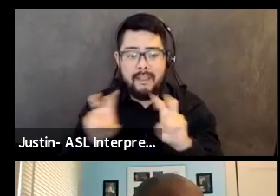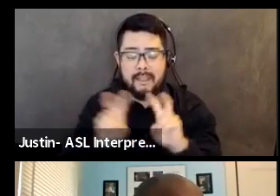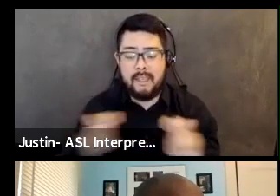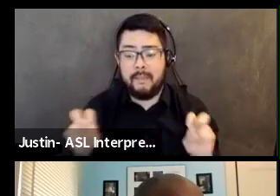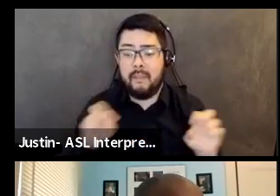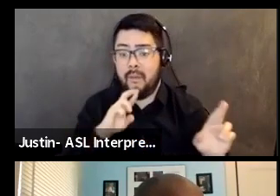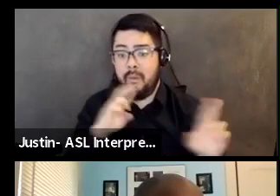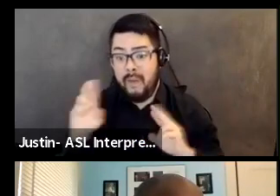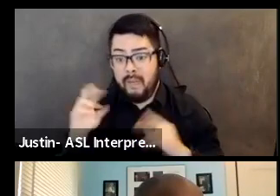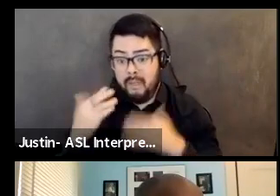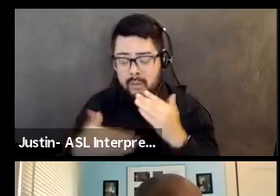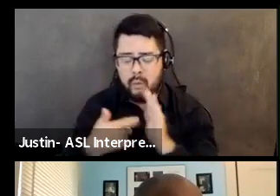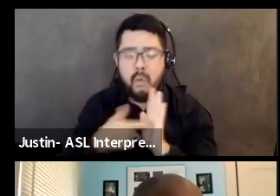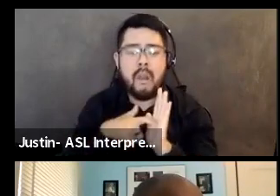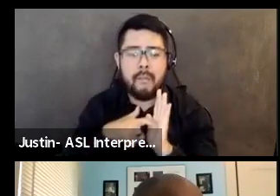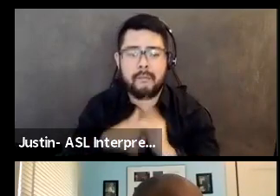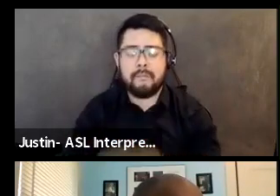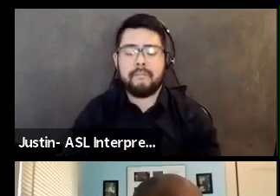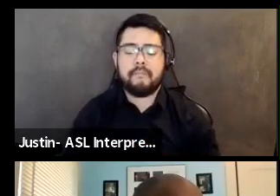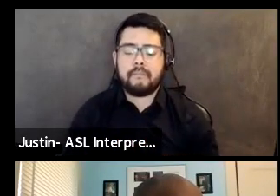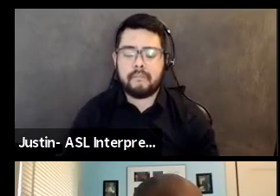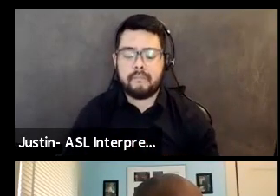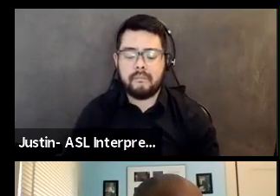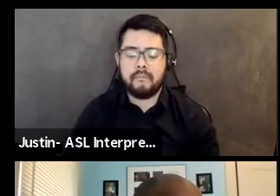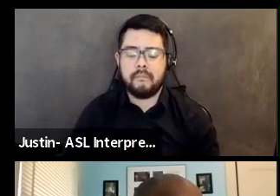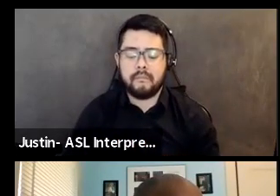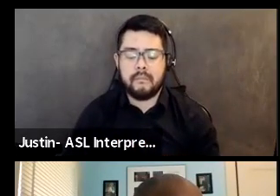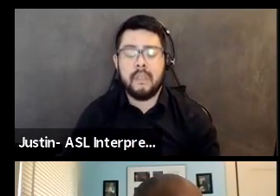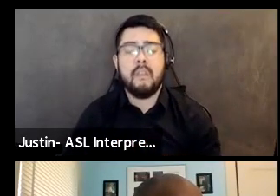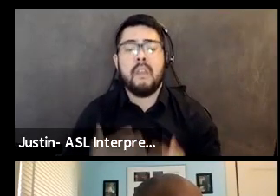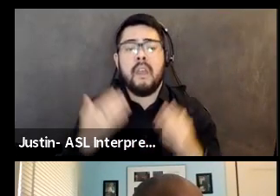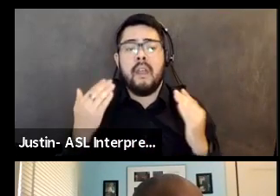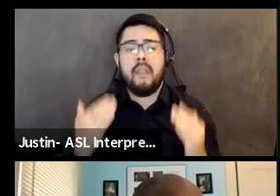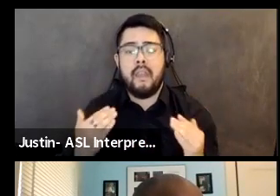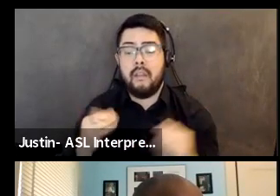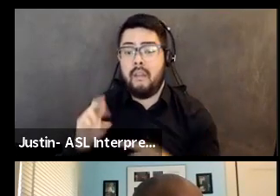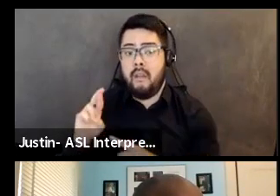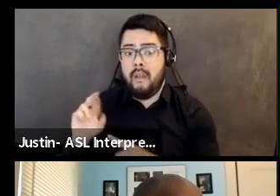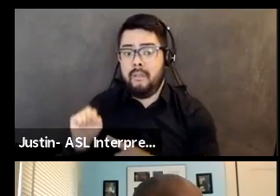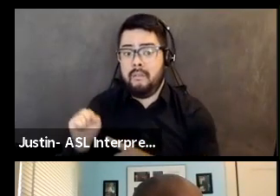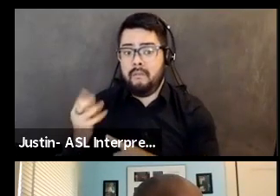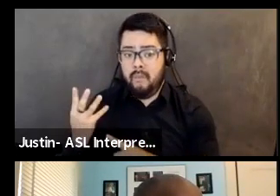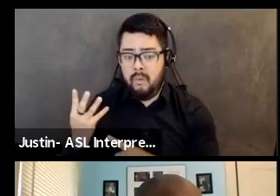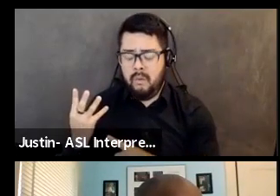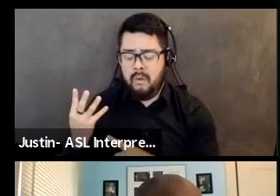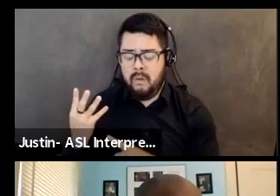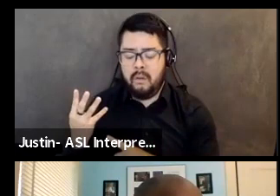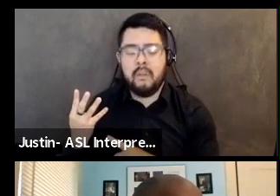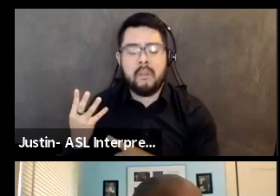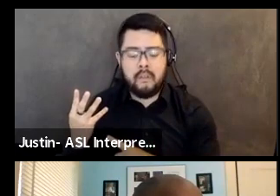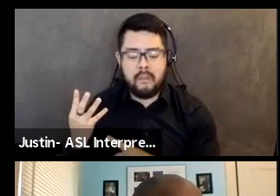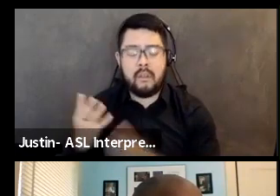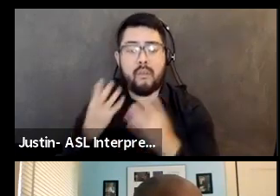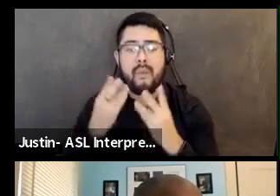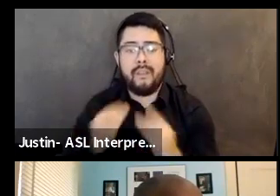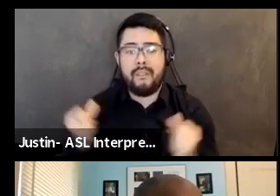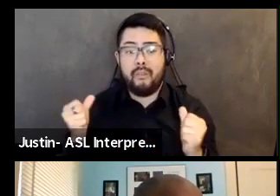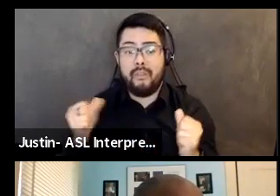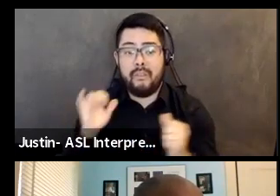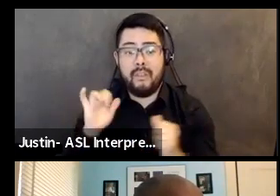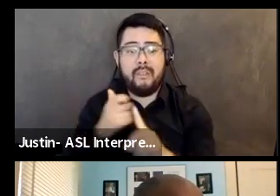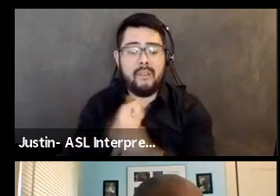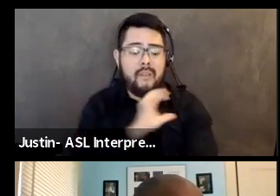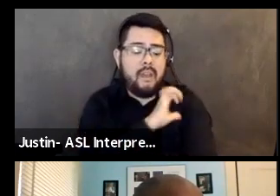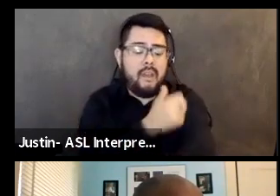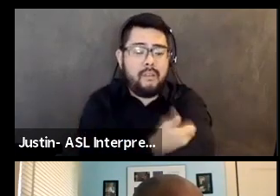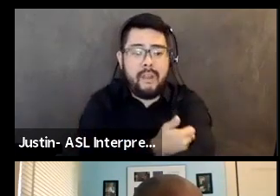readiness requirement we then have rs4 resolution authorizing the